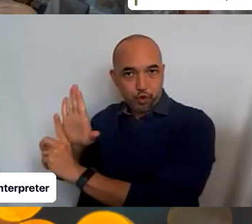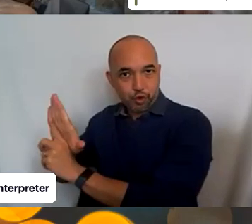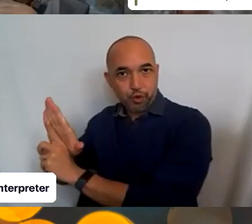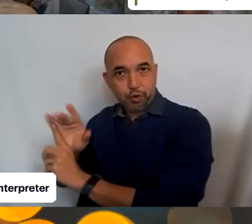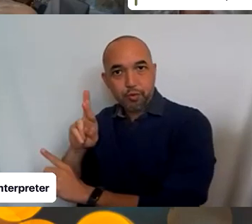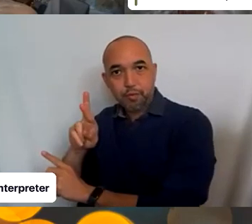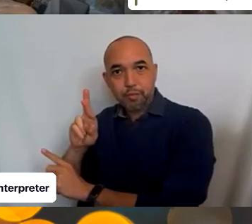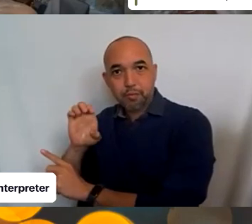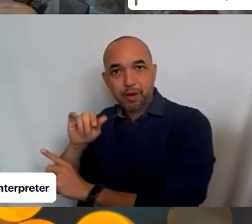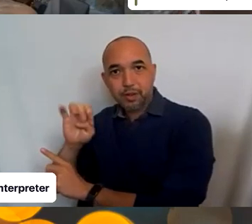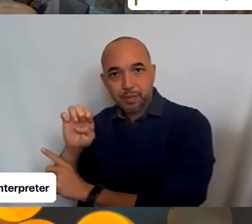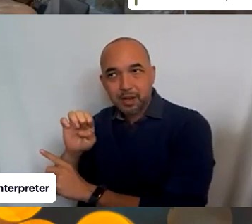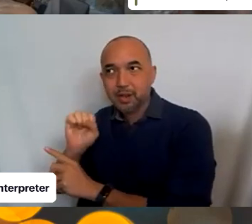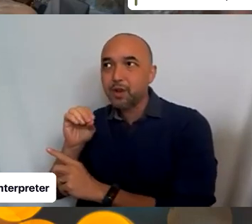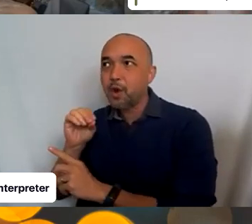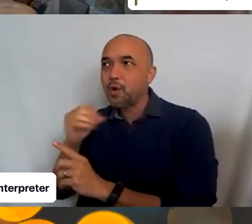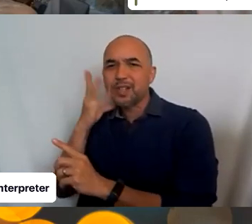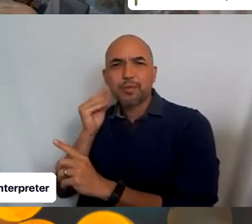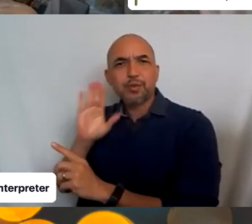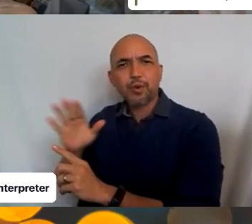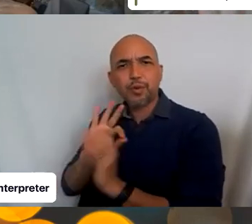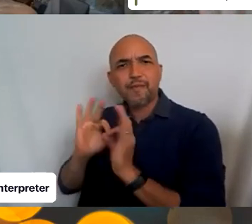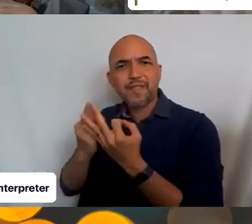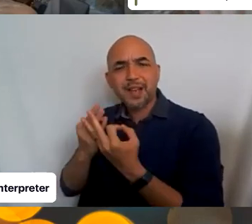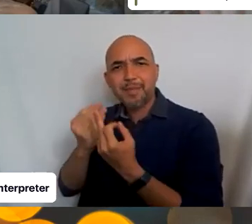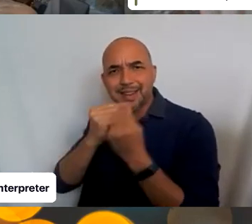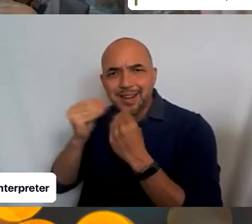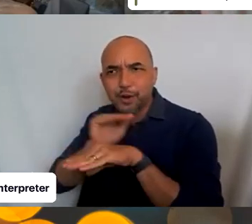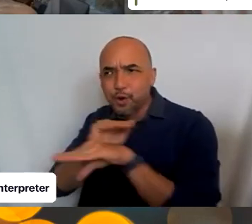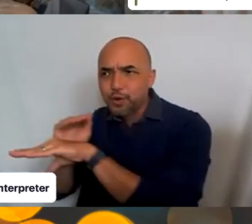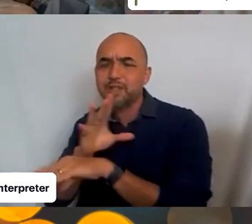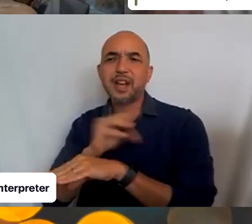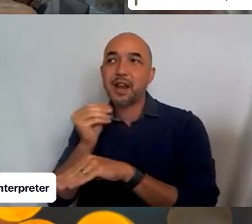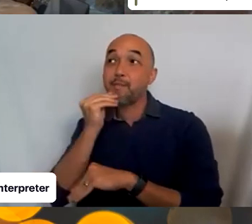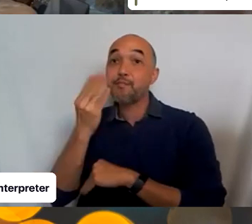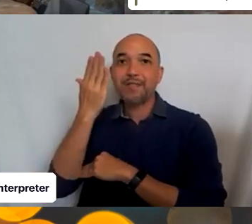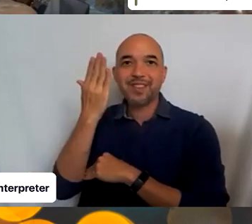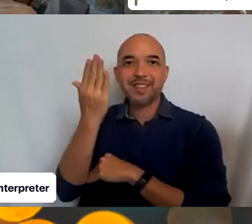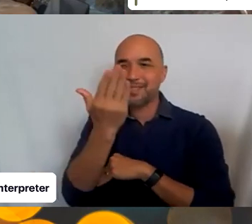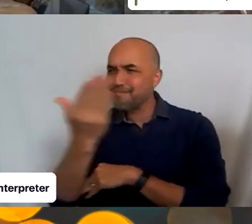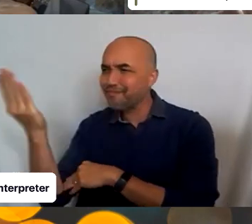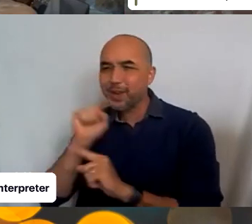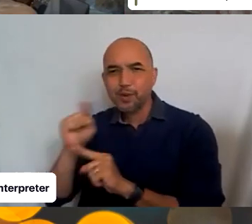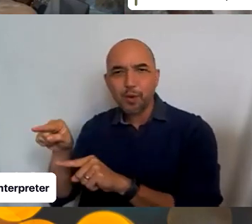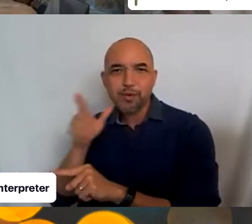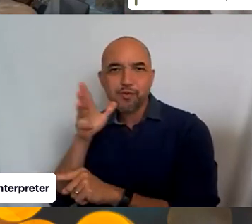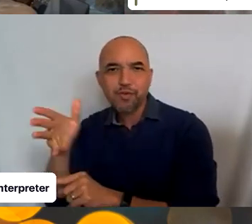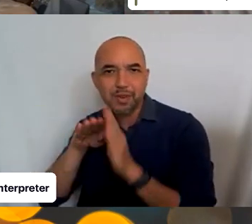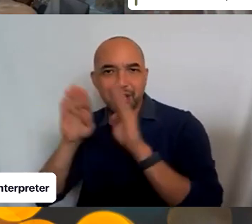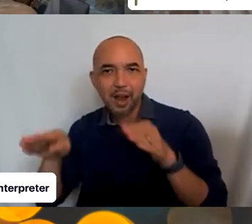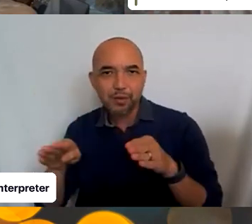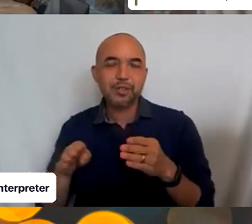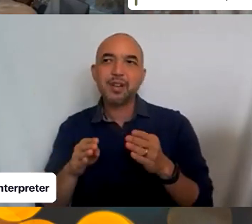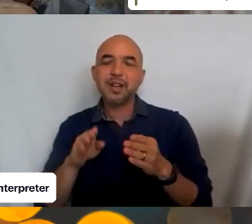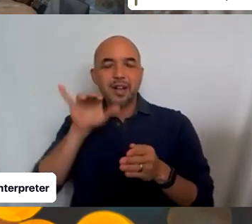and kind of showing love in that way, I guess, was for me, I mean, that's, you know, that's its